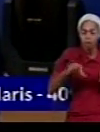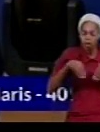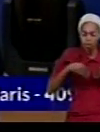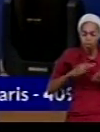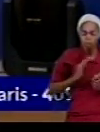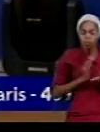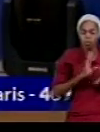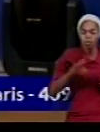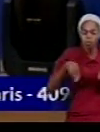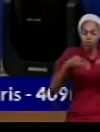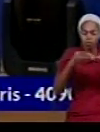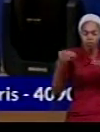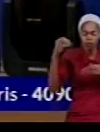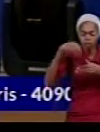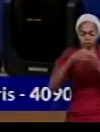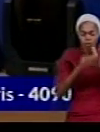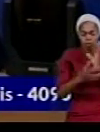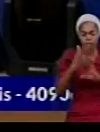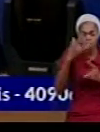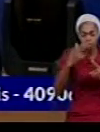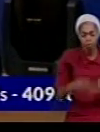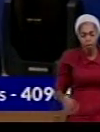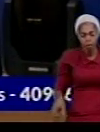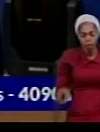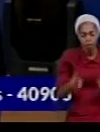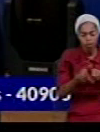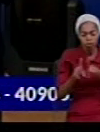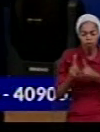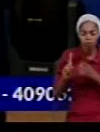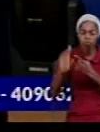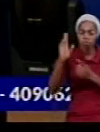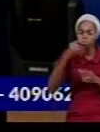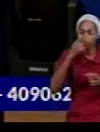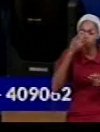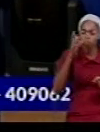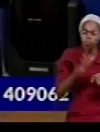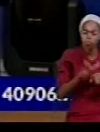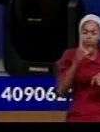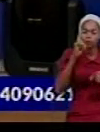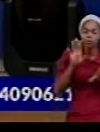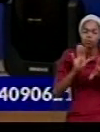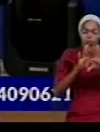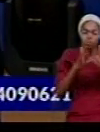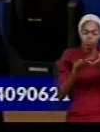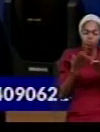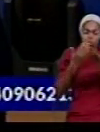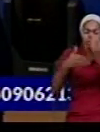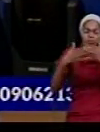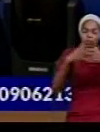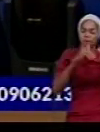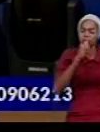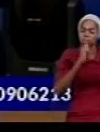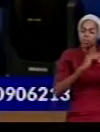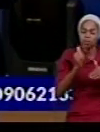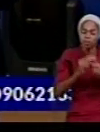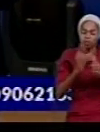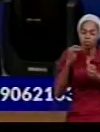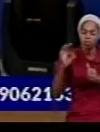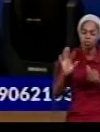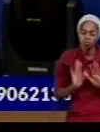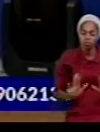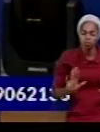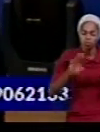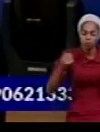in Jesus' name. And according to your promise, you open heavens and bless every one of your children given to you now